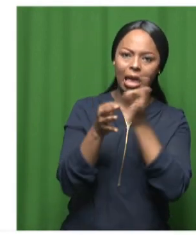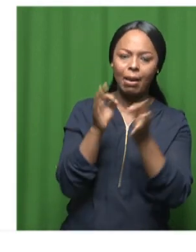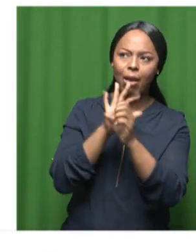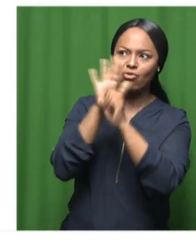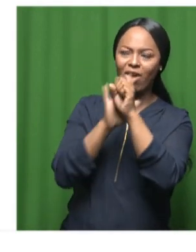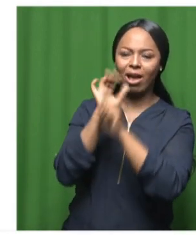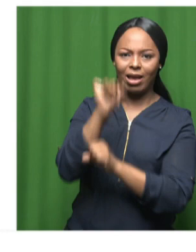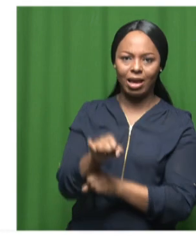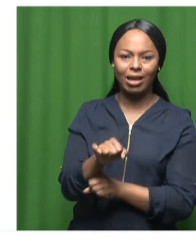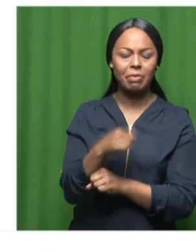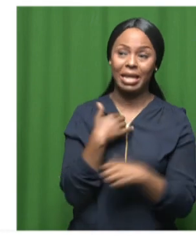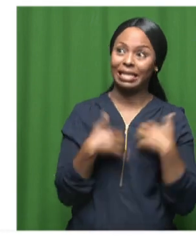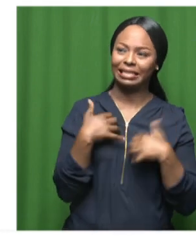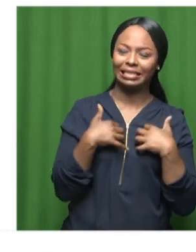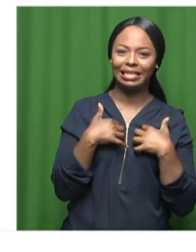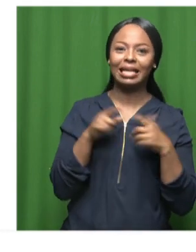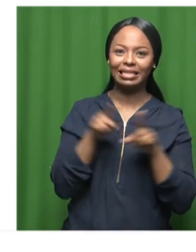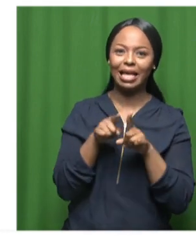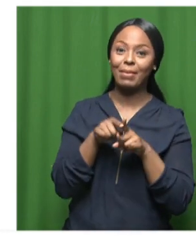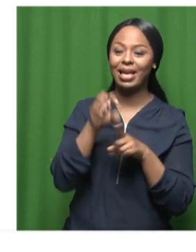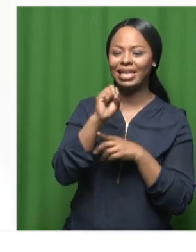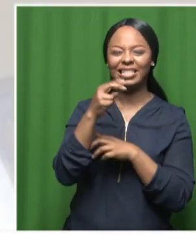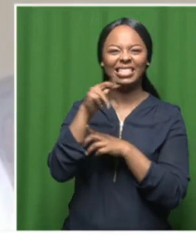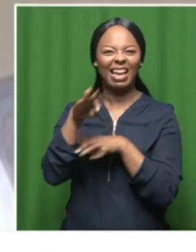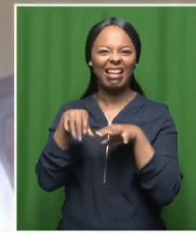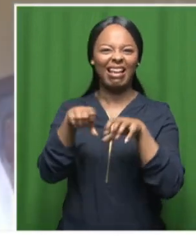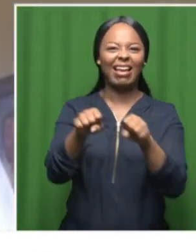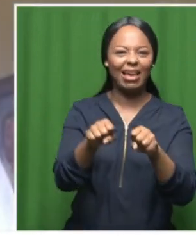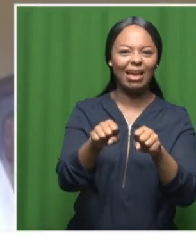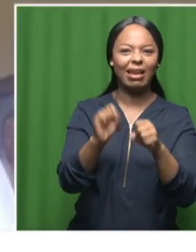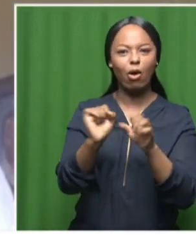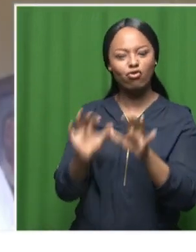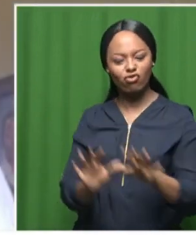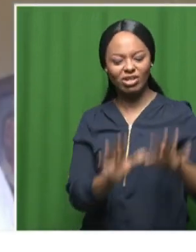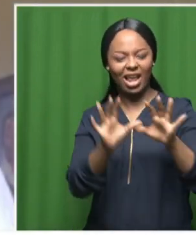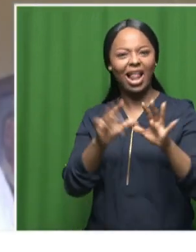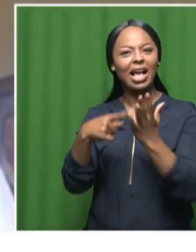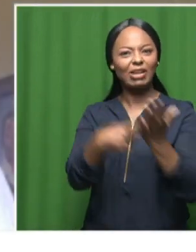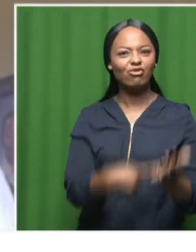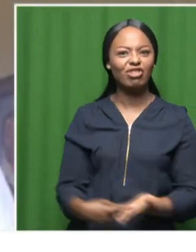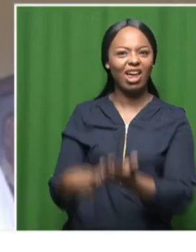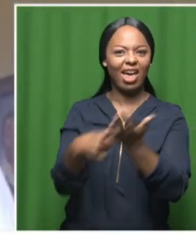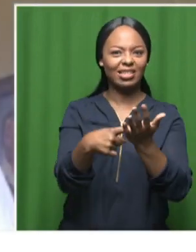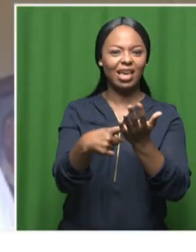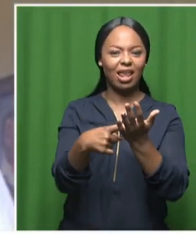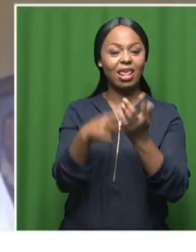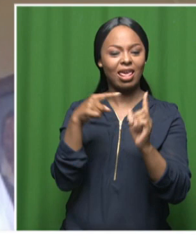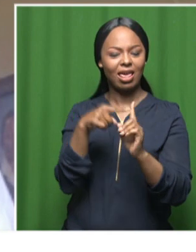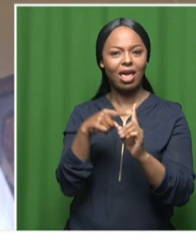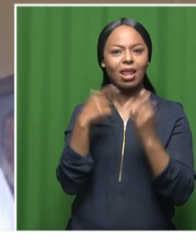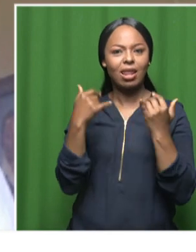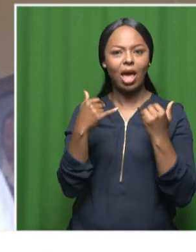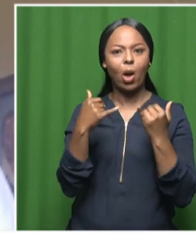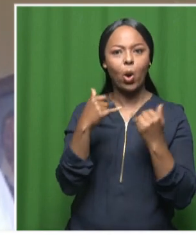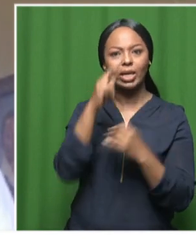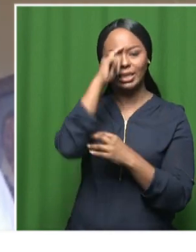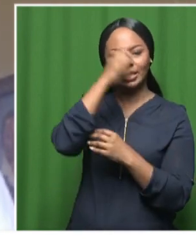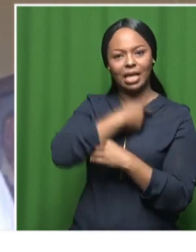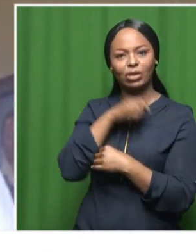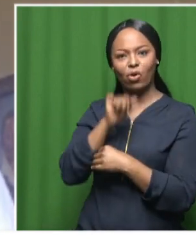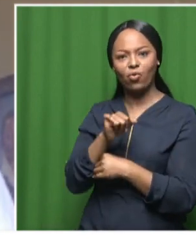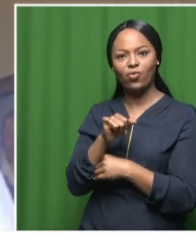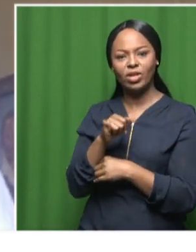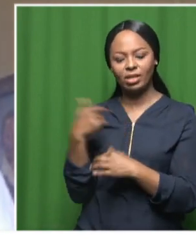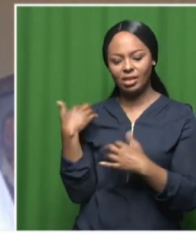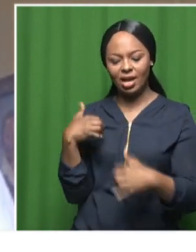excitement when somebody like Shane Mabuta takes it as a continental conversation, visiting the sounds of the guitar from different